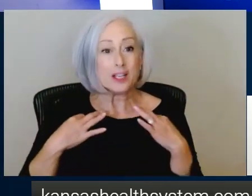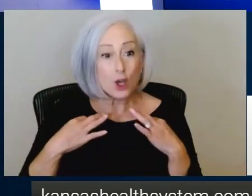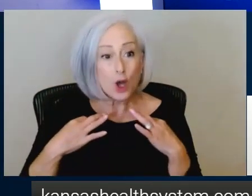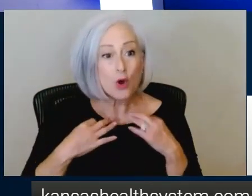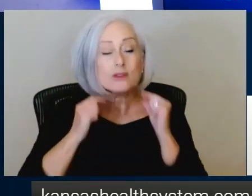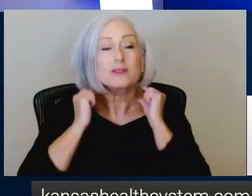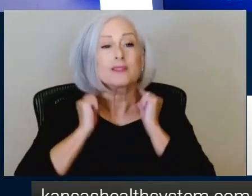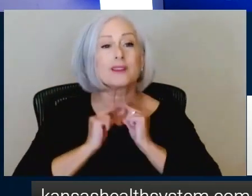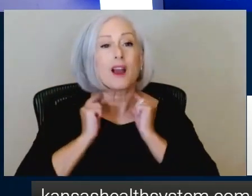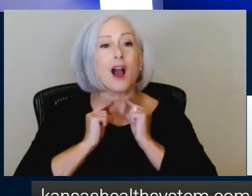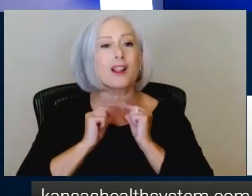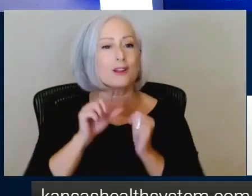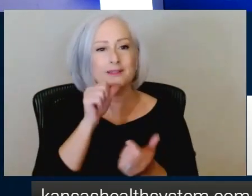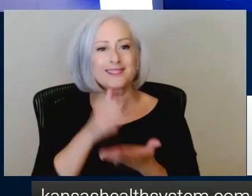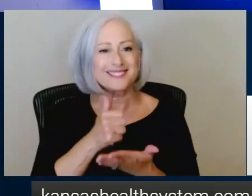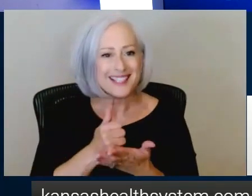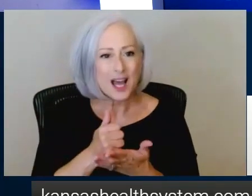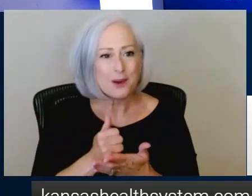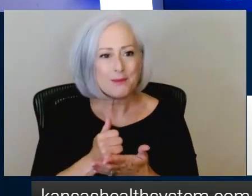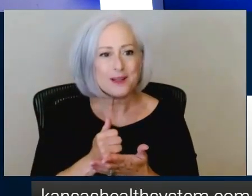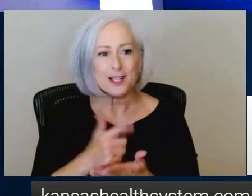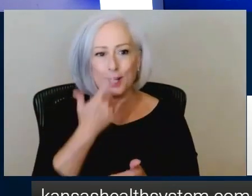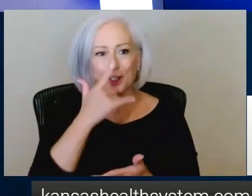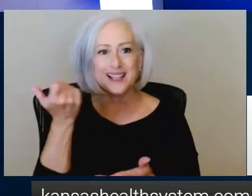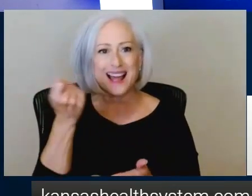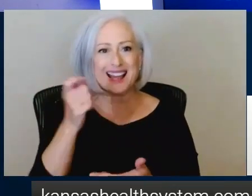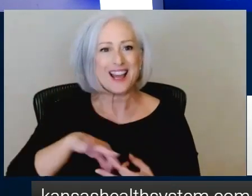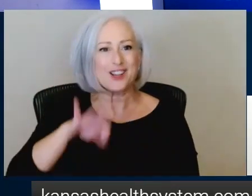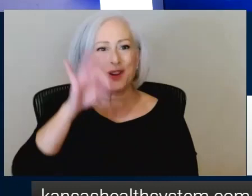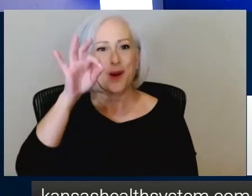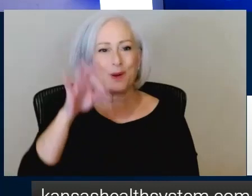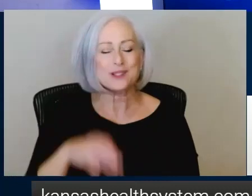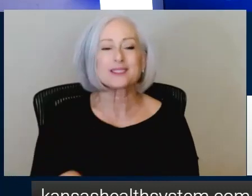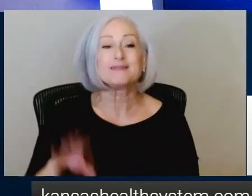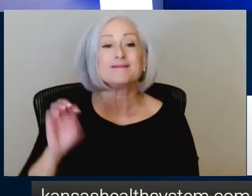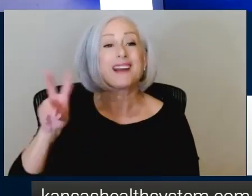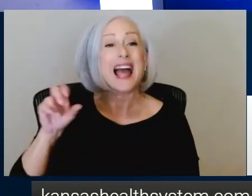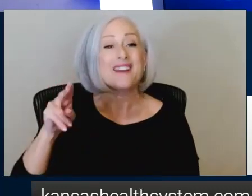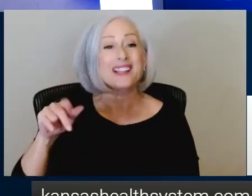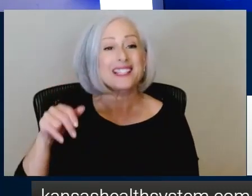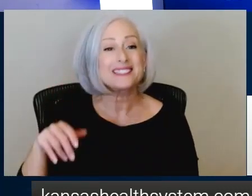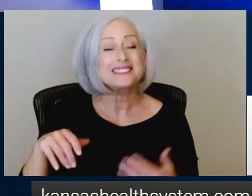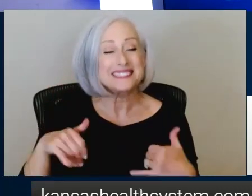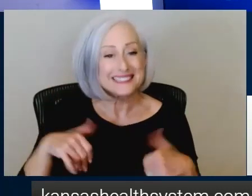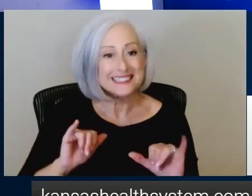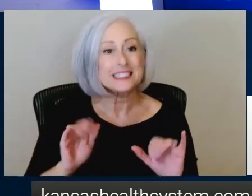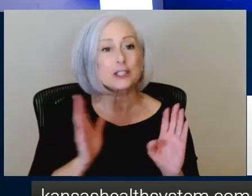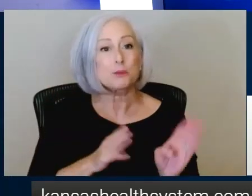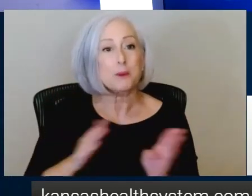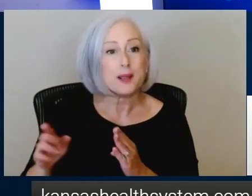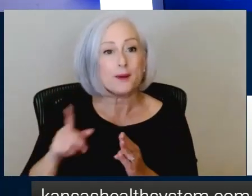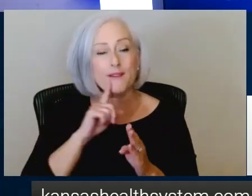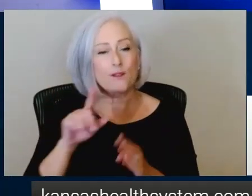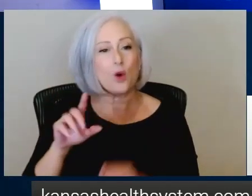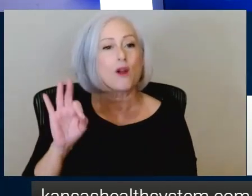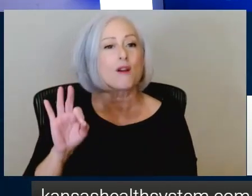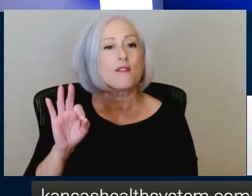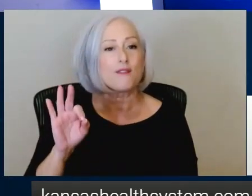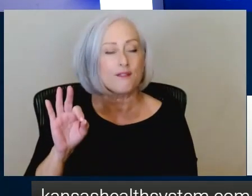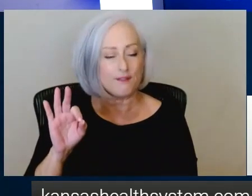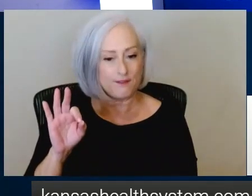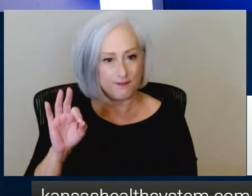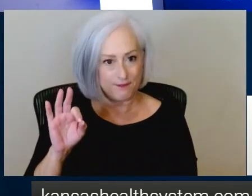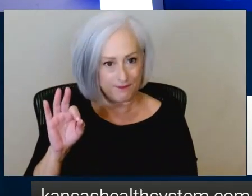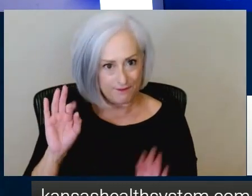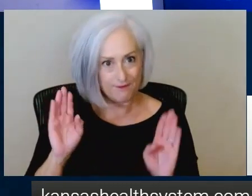a little ghostly. Evelyn is still prepping for her procedure, her focused ultrasound procedure. Again, she's our